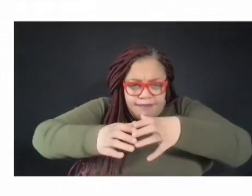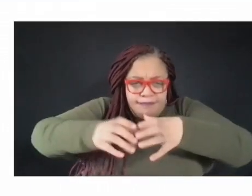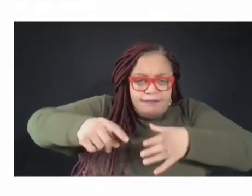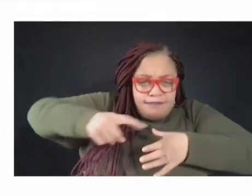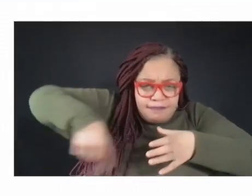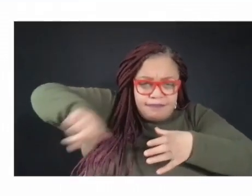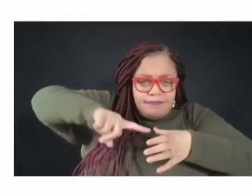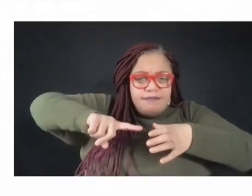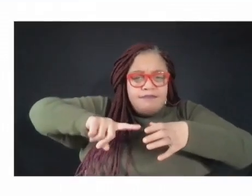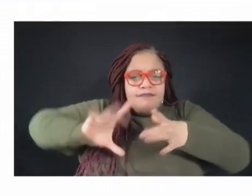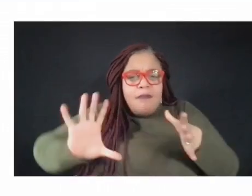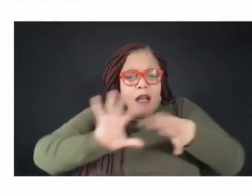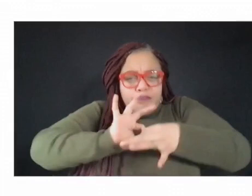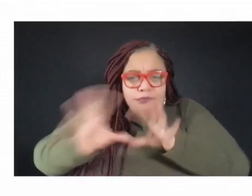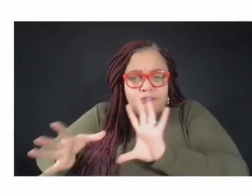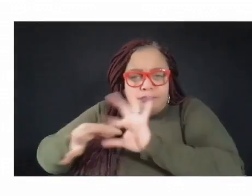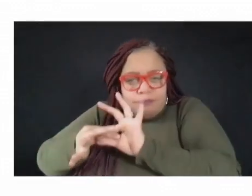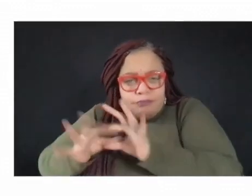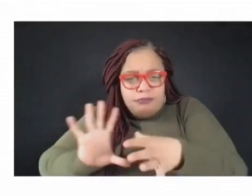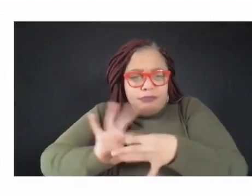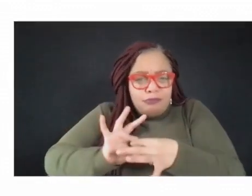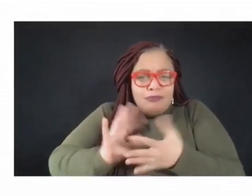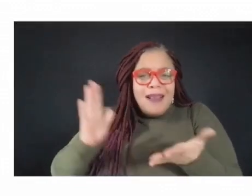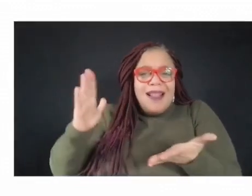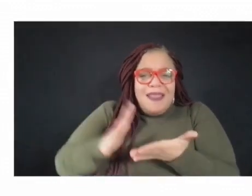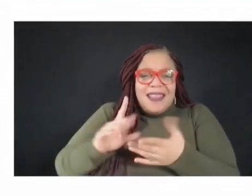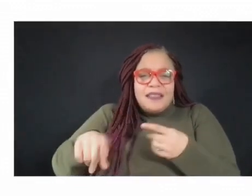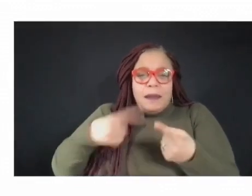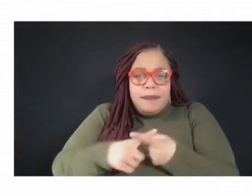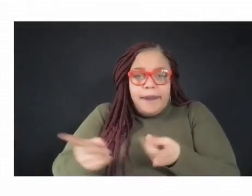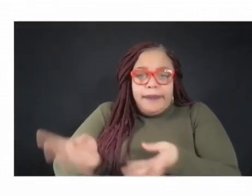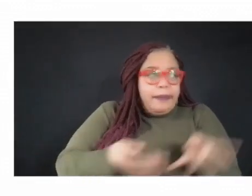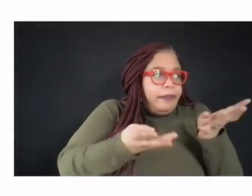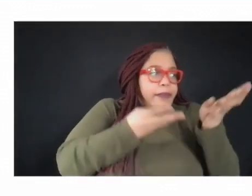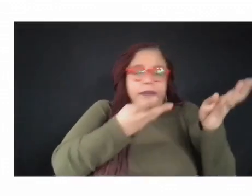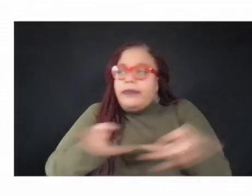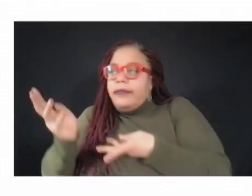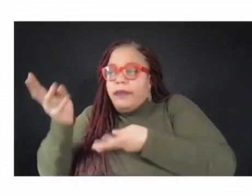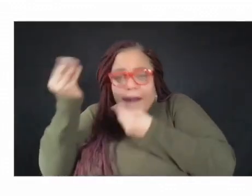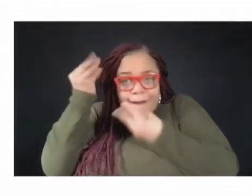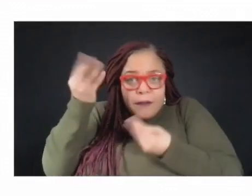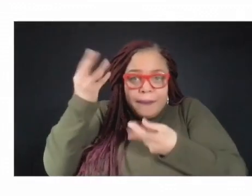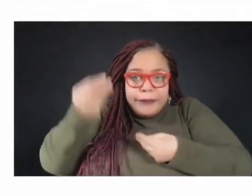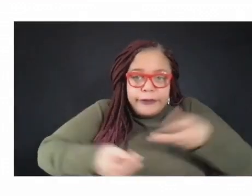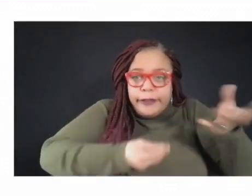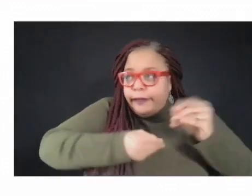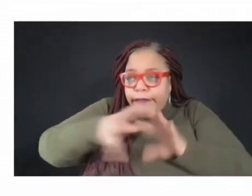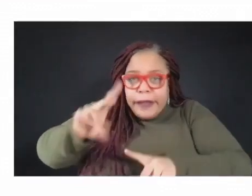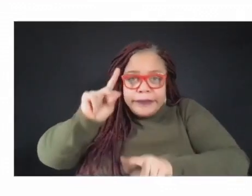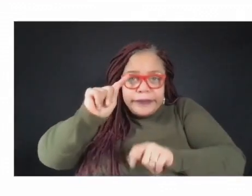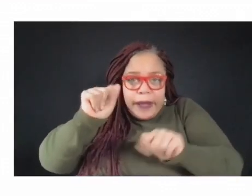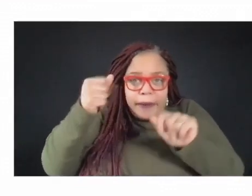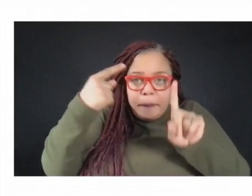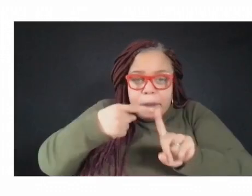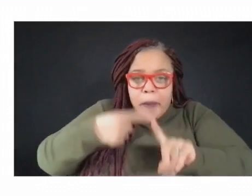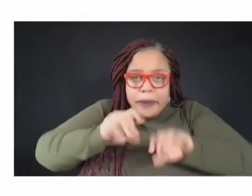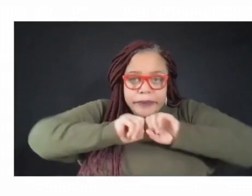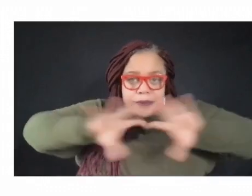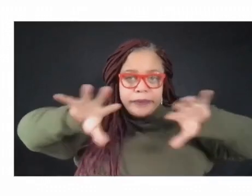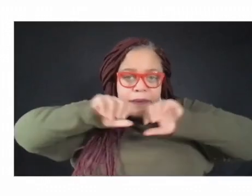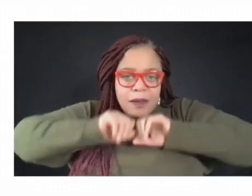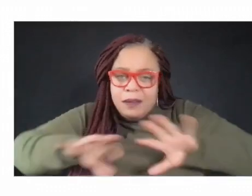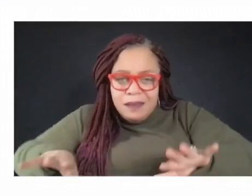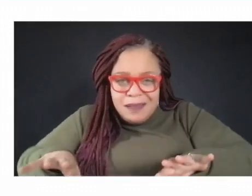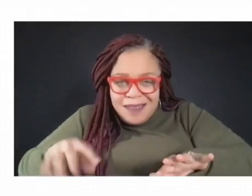of information and data points. I think we kind of have, in a technologized culture, sort